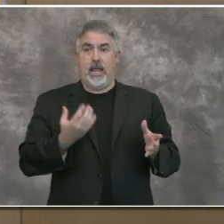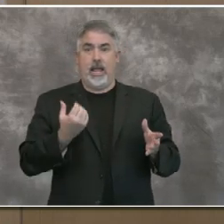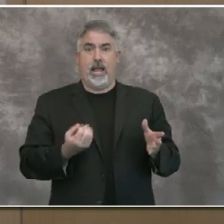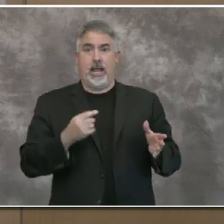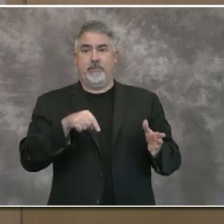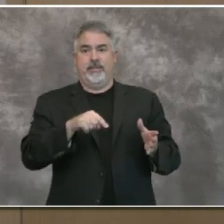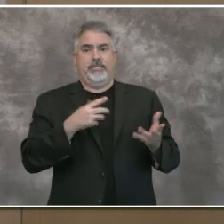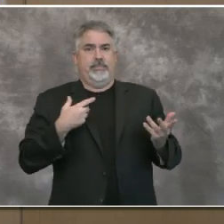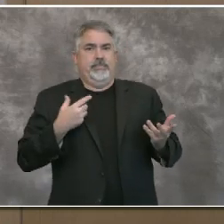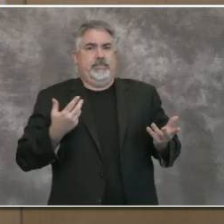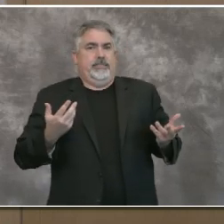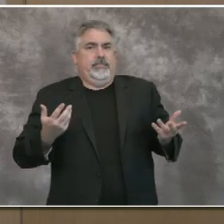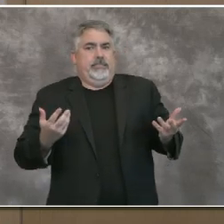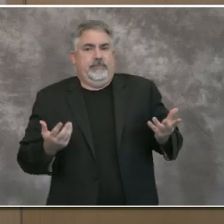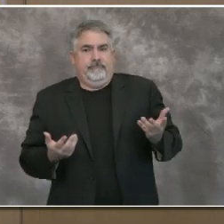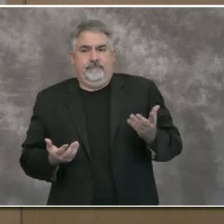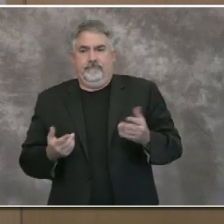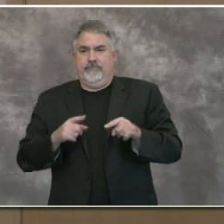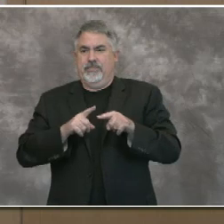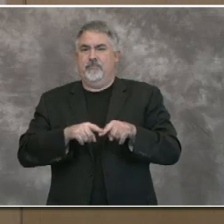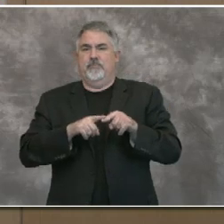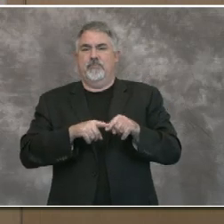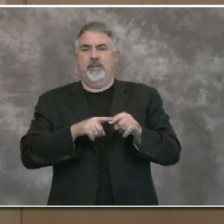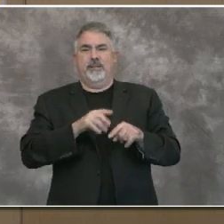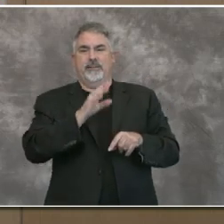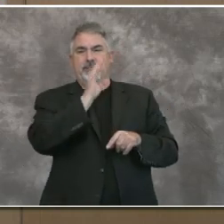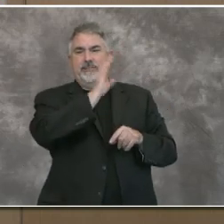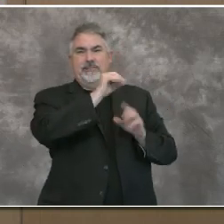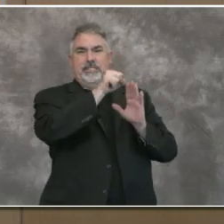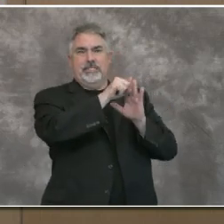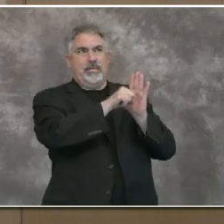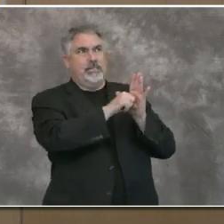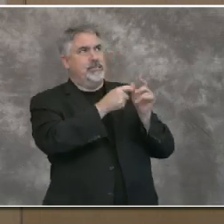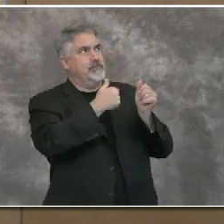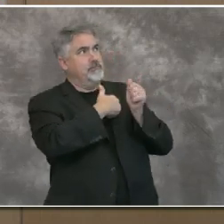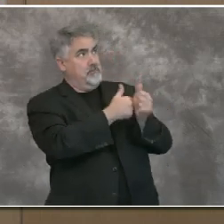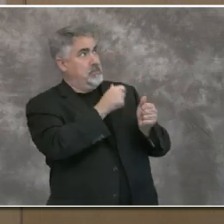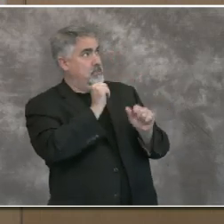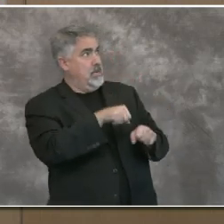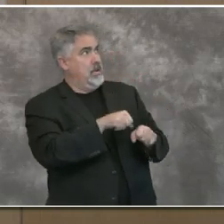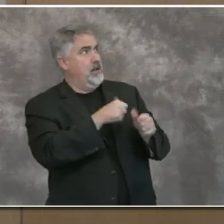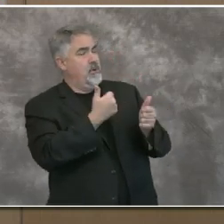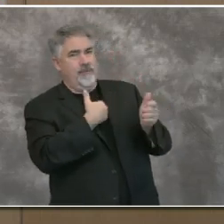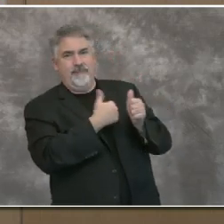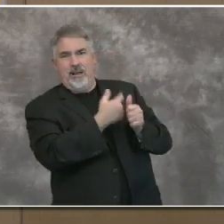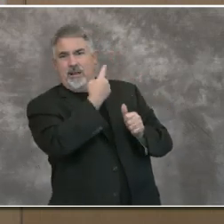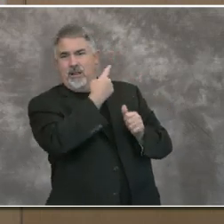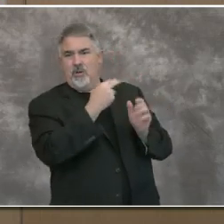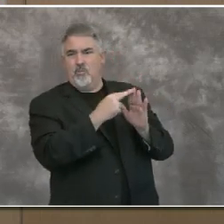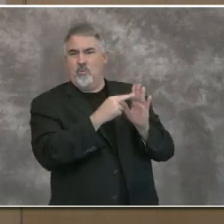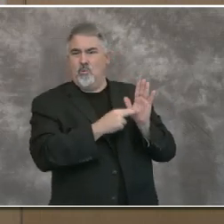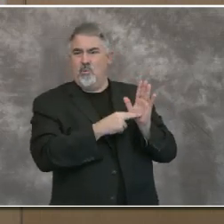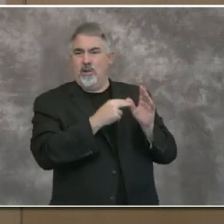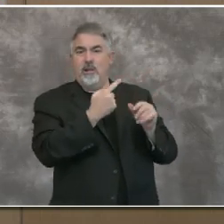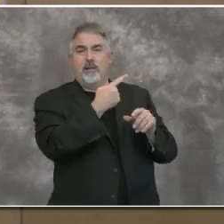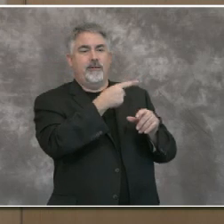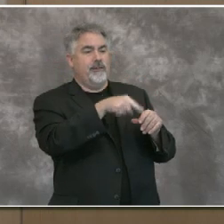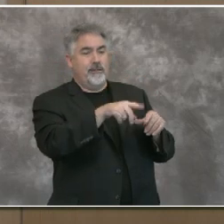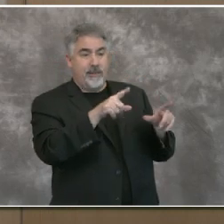room is based on guidance from the state licensing and certification. So as long